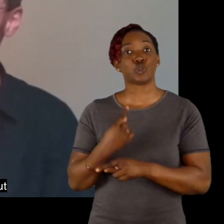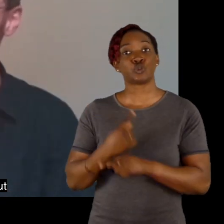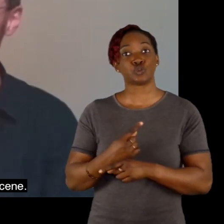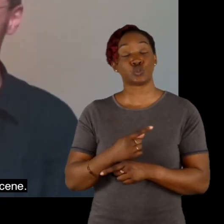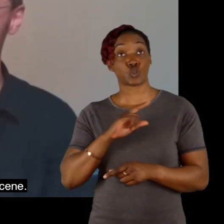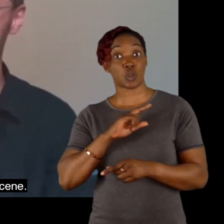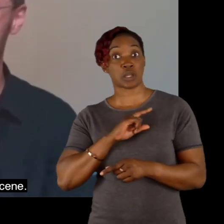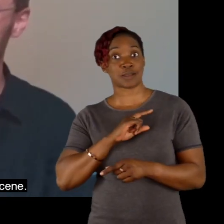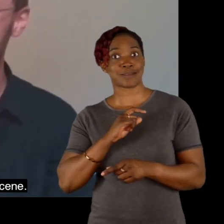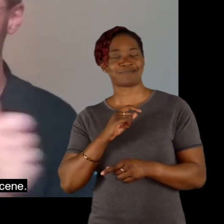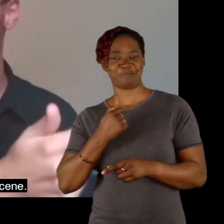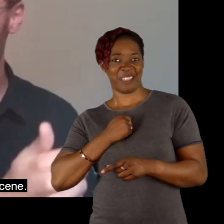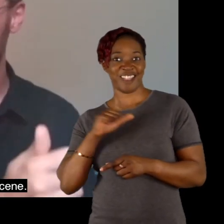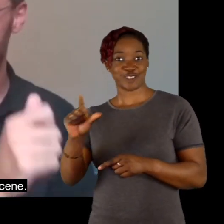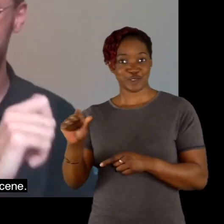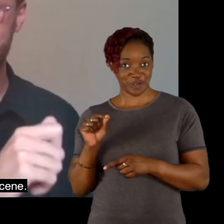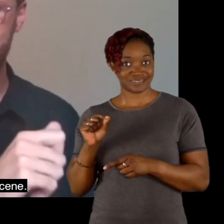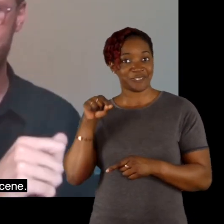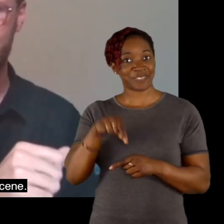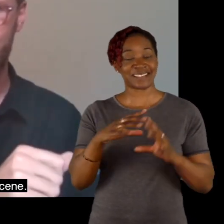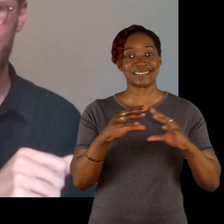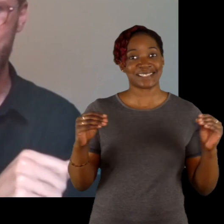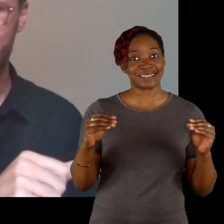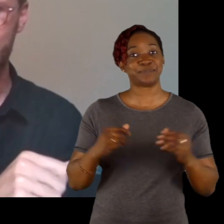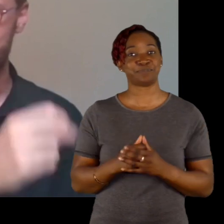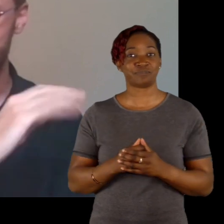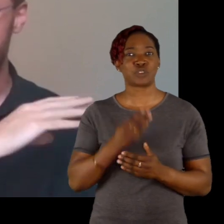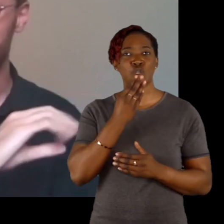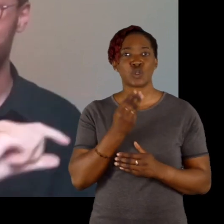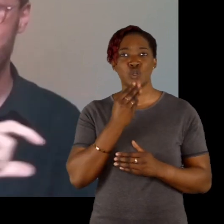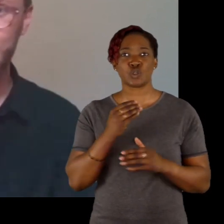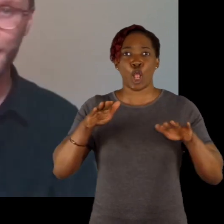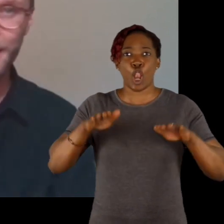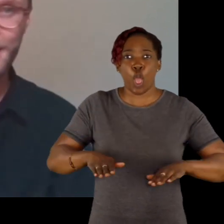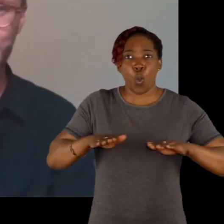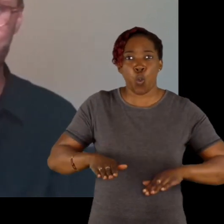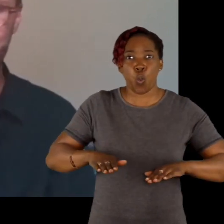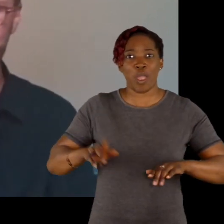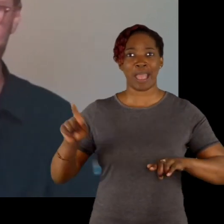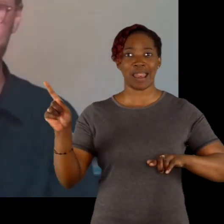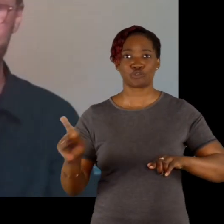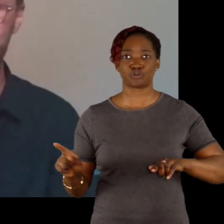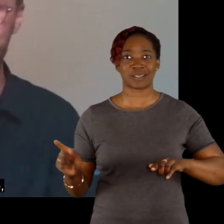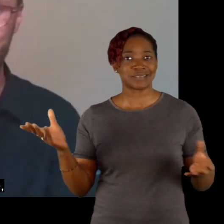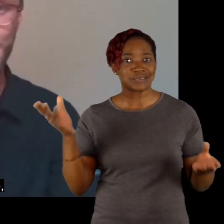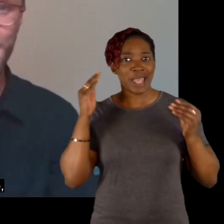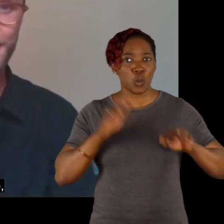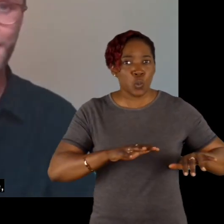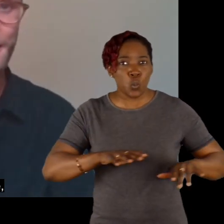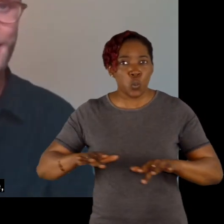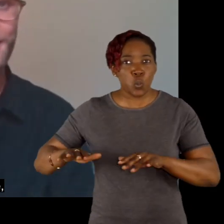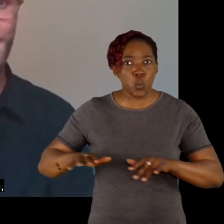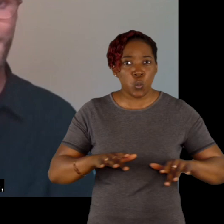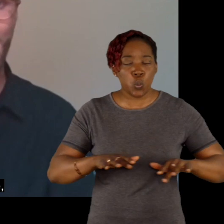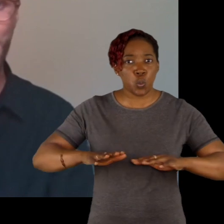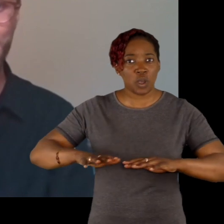bit about what my choices were in the scene. I use this sort of low electronic sound that you're going to hear as George enters